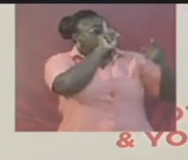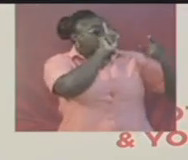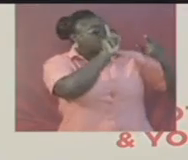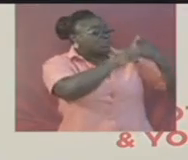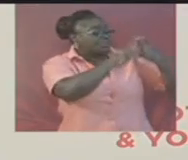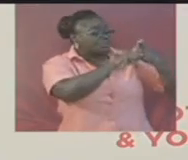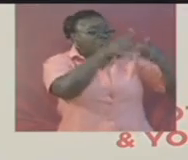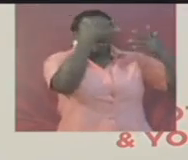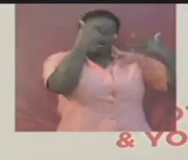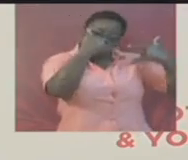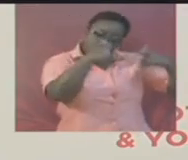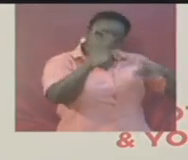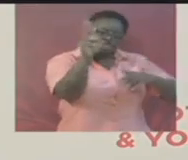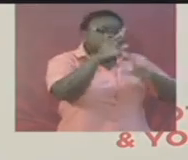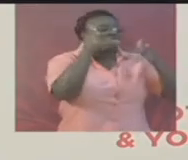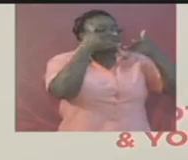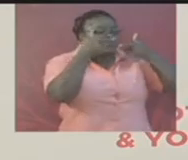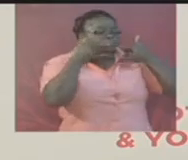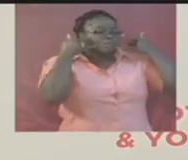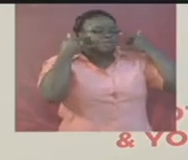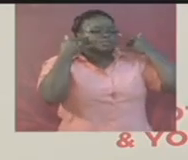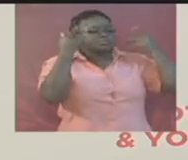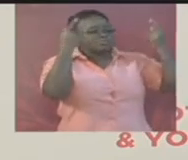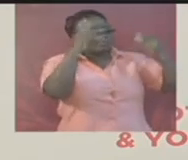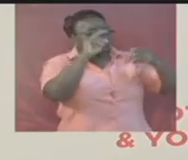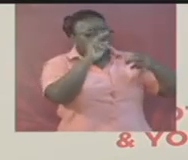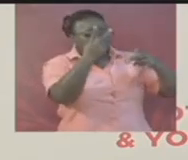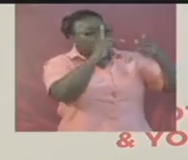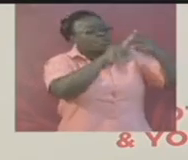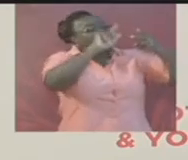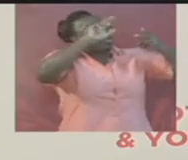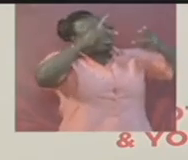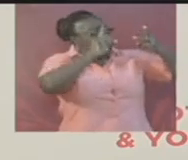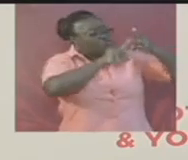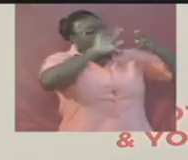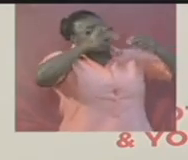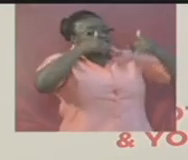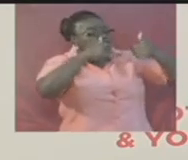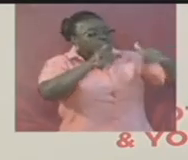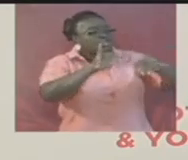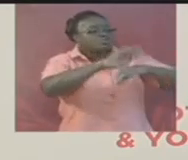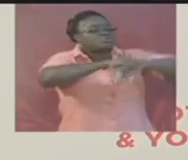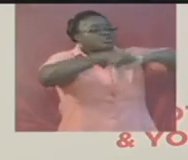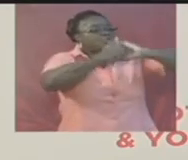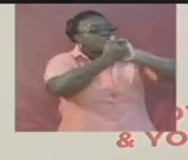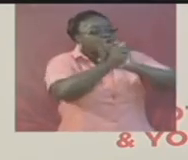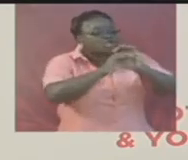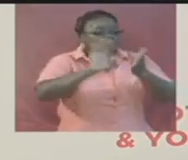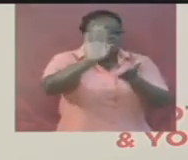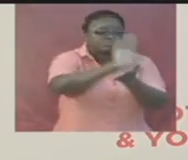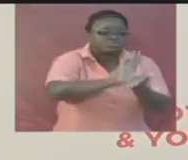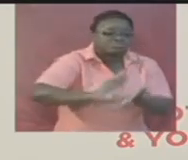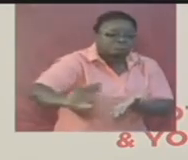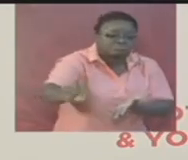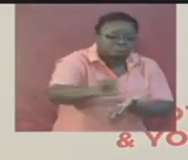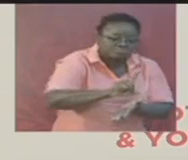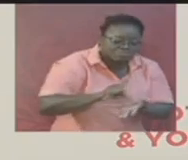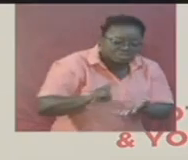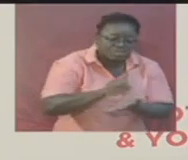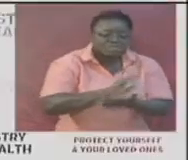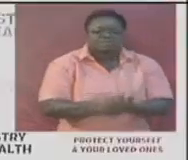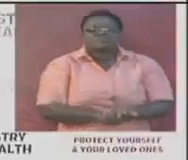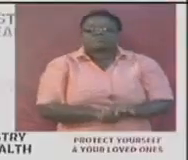part of the public health response, but is not the only, and the others have to be maintained until such a time where we can feel safe by way of herd